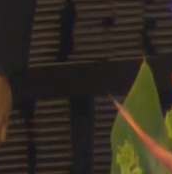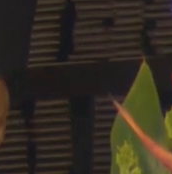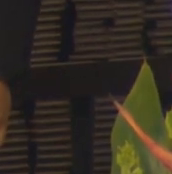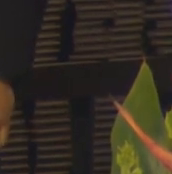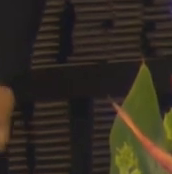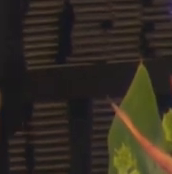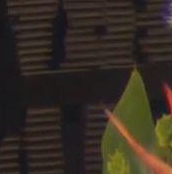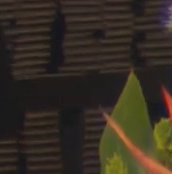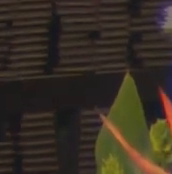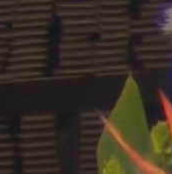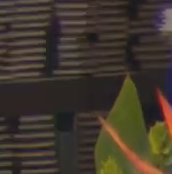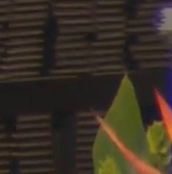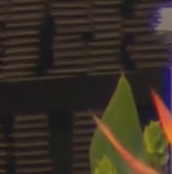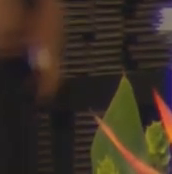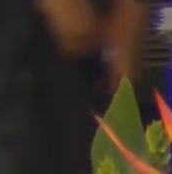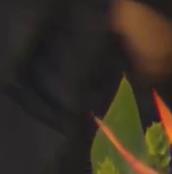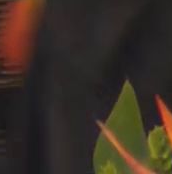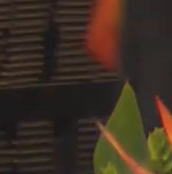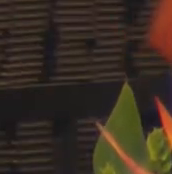Tejasvita.